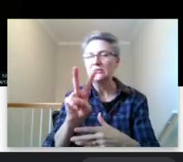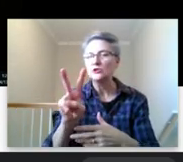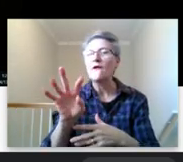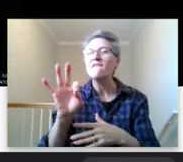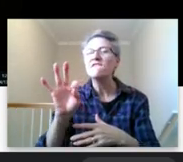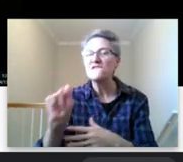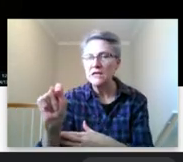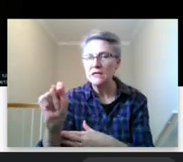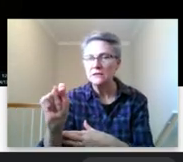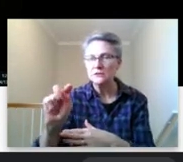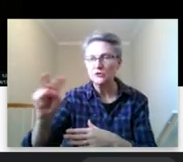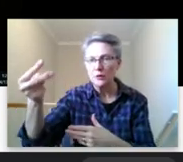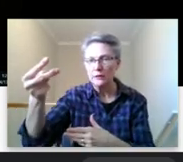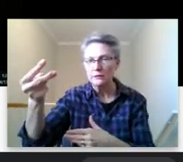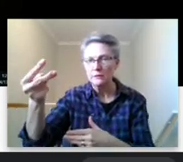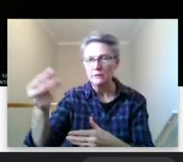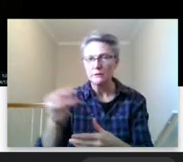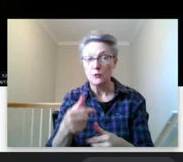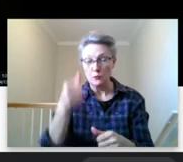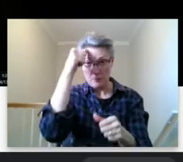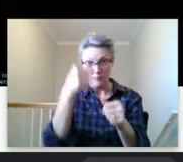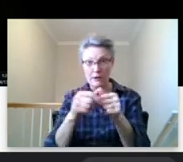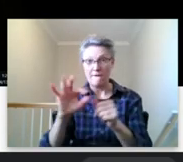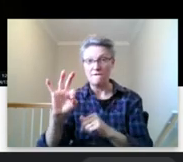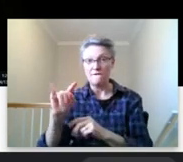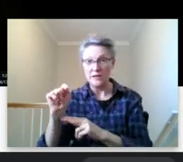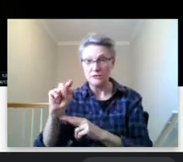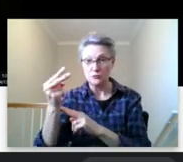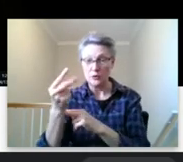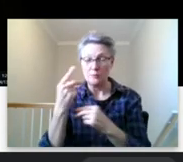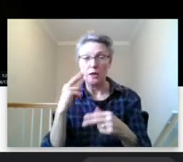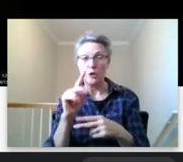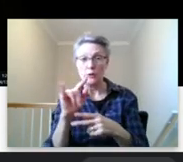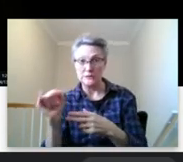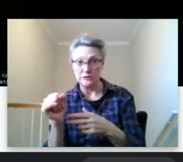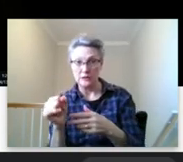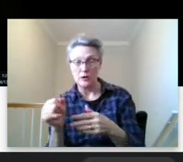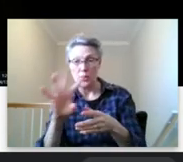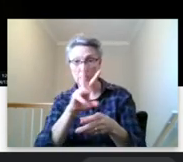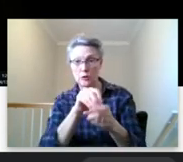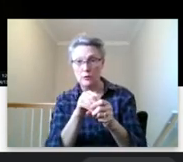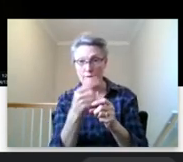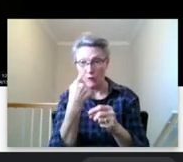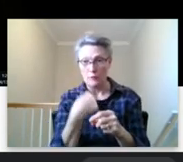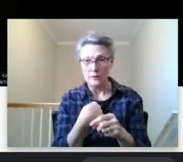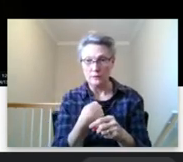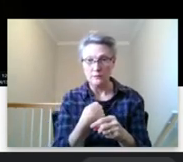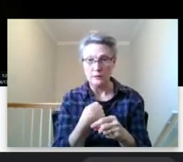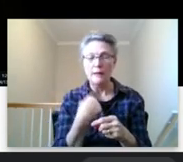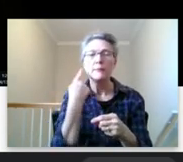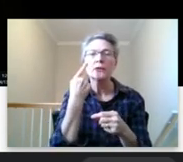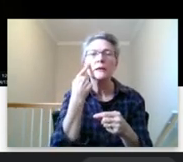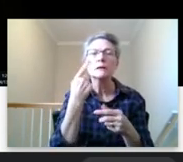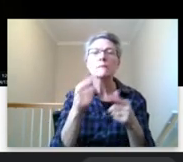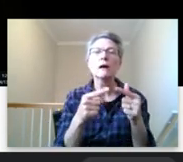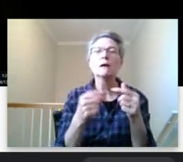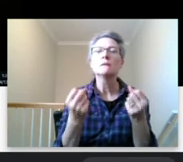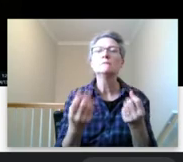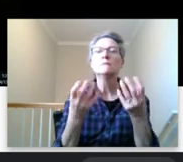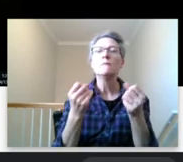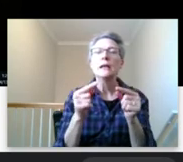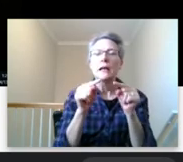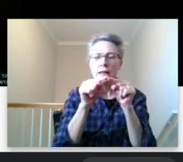squared. Remember, feet squared because my units are already included for me, and I'm thinking about how many